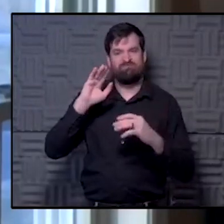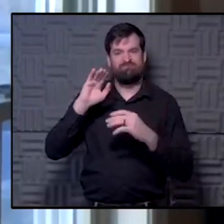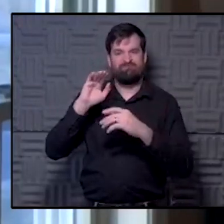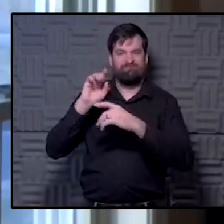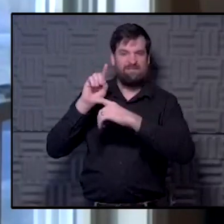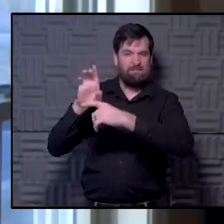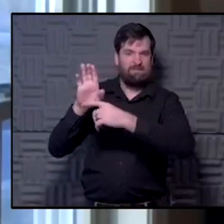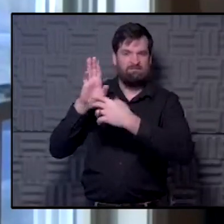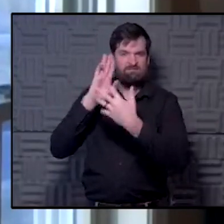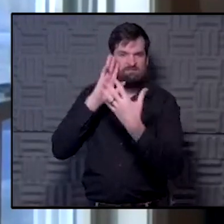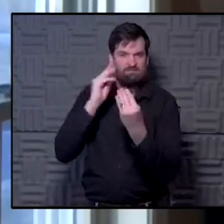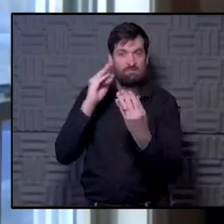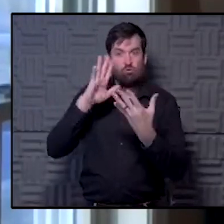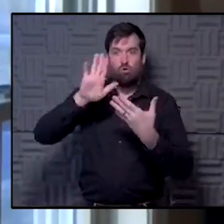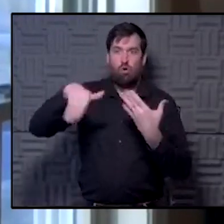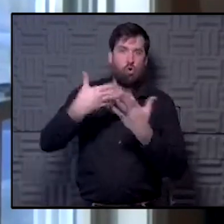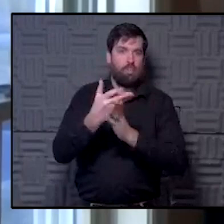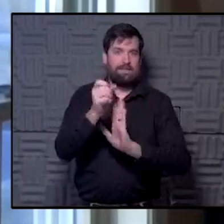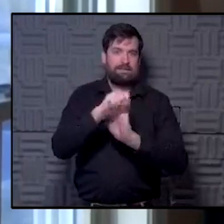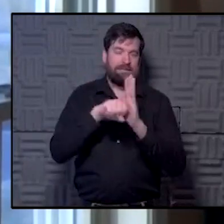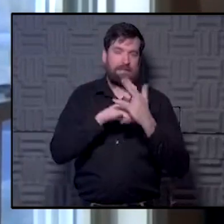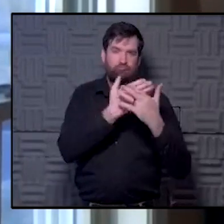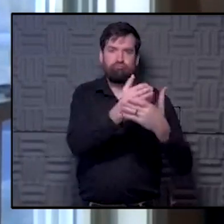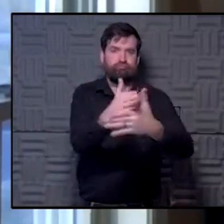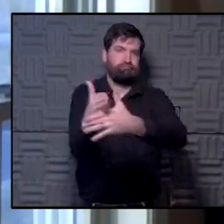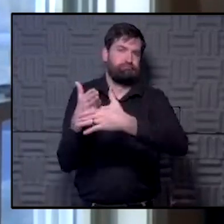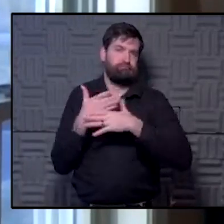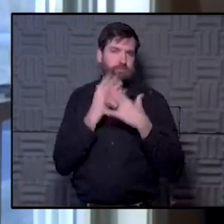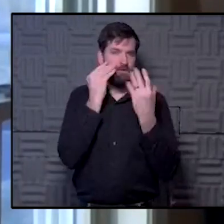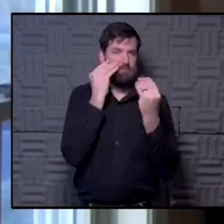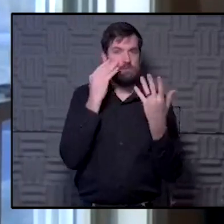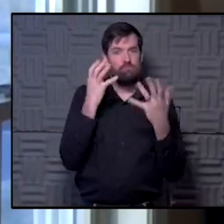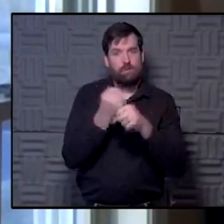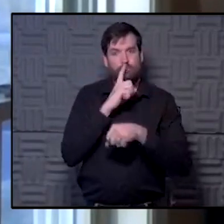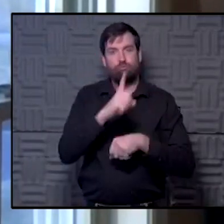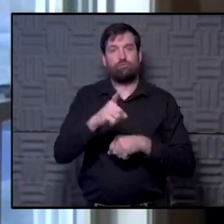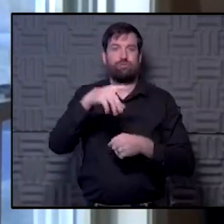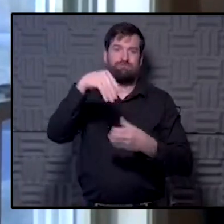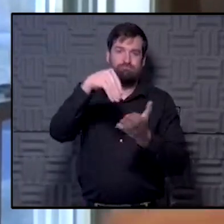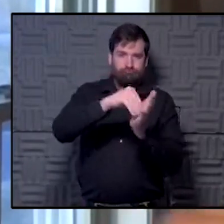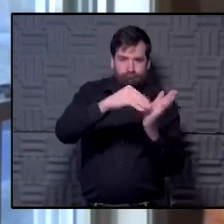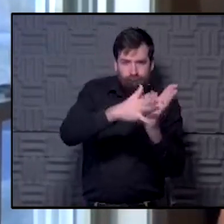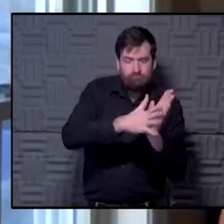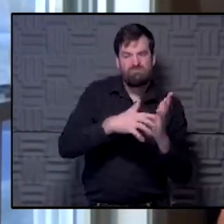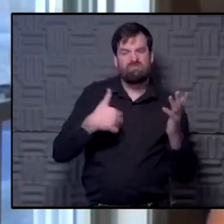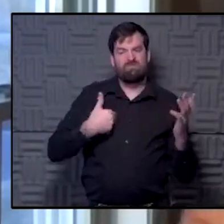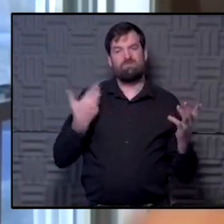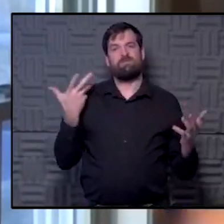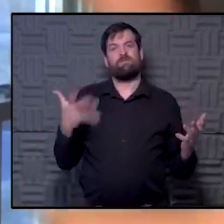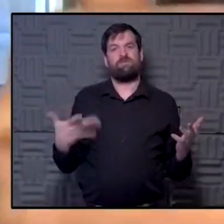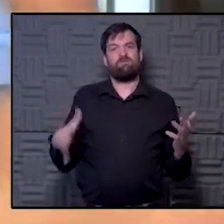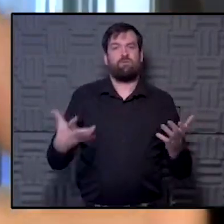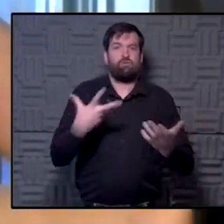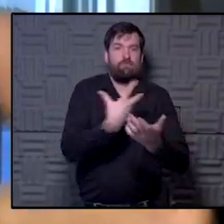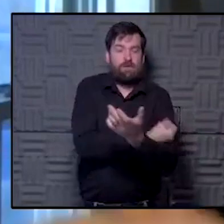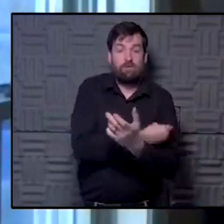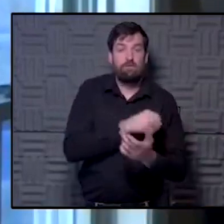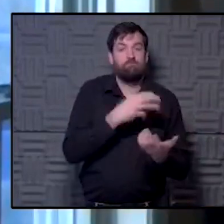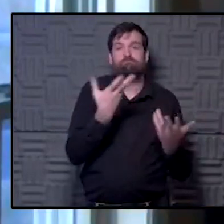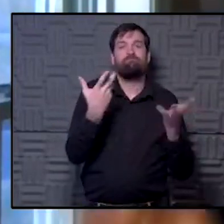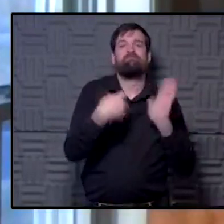all the other states' data to make sure that you have a record in the system that says, I got